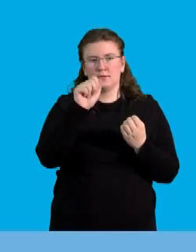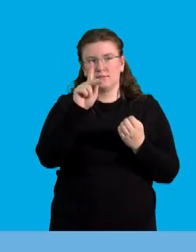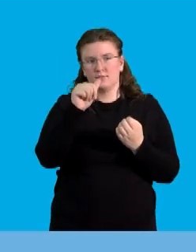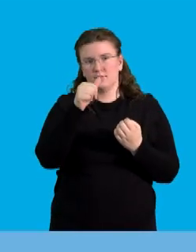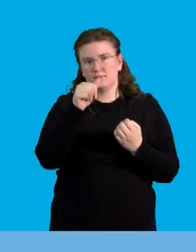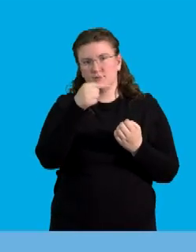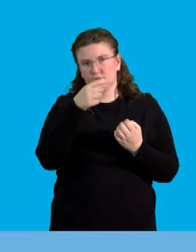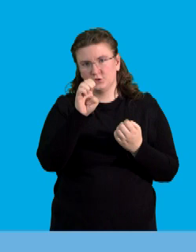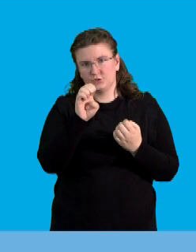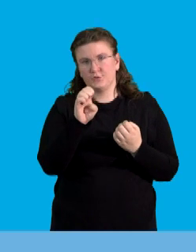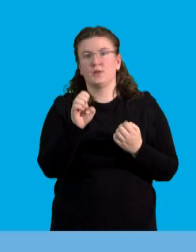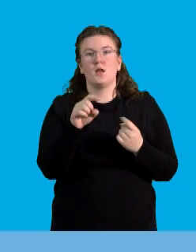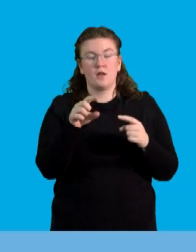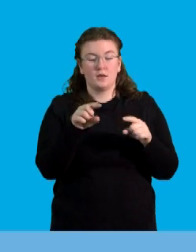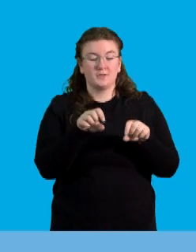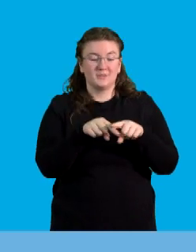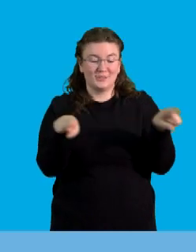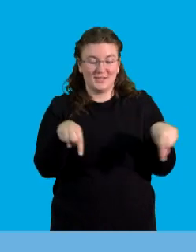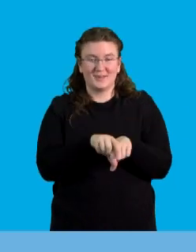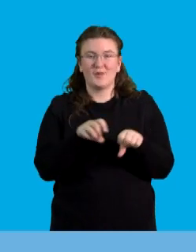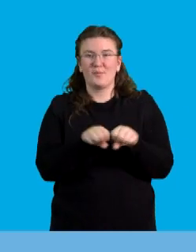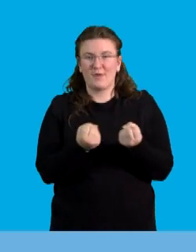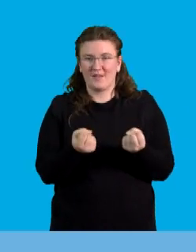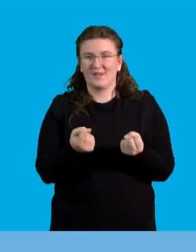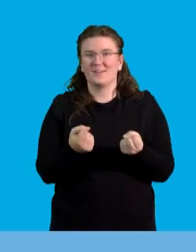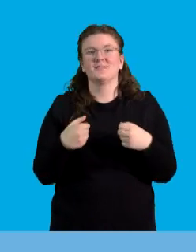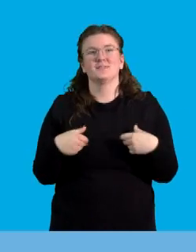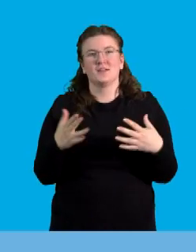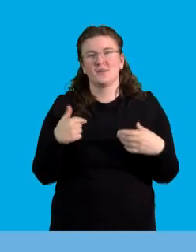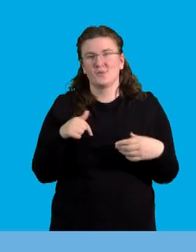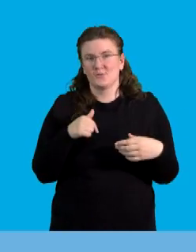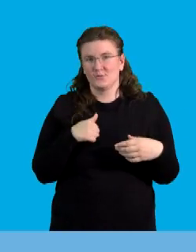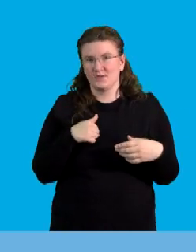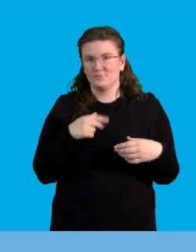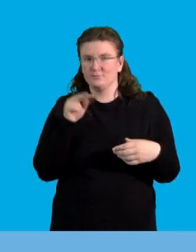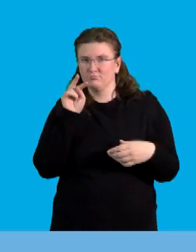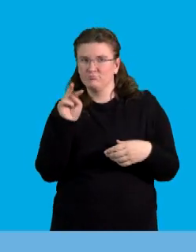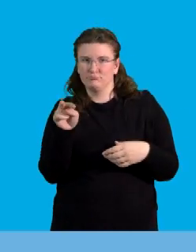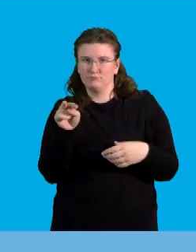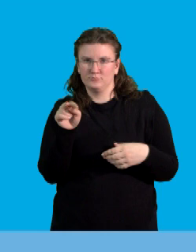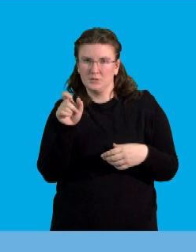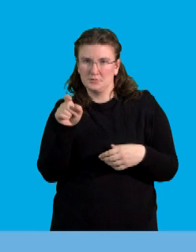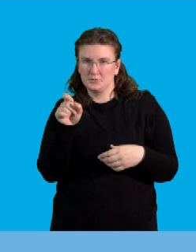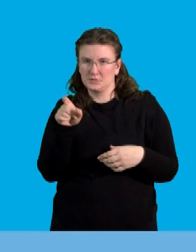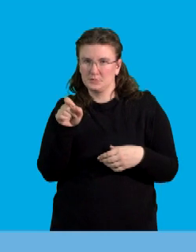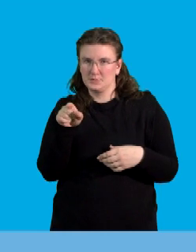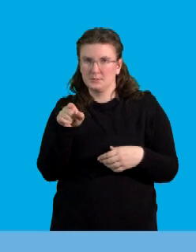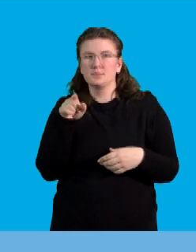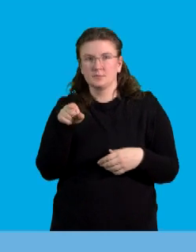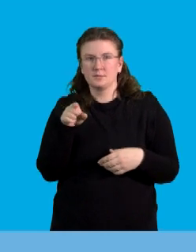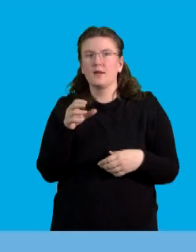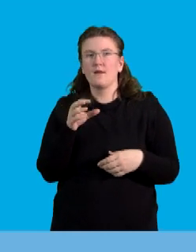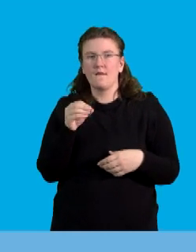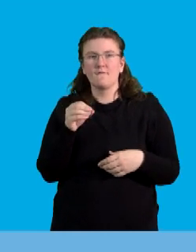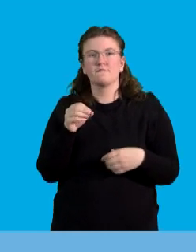breakers. To start, we're going to look at the earth leakage circuit breakers, and that now is a type of